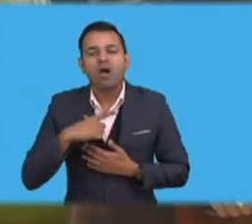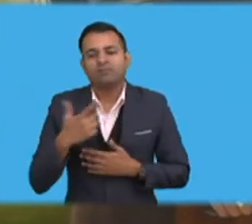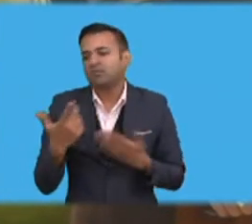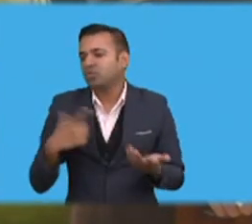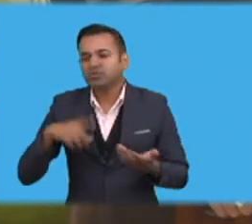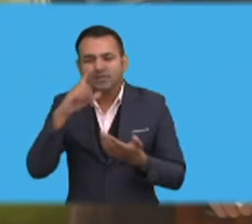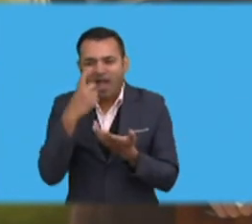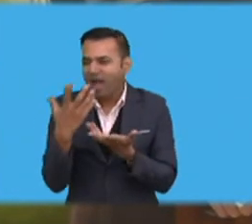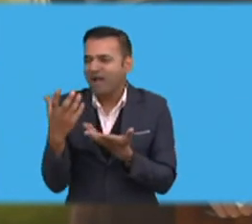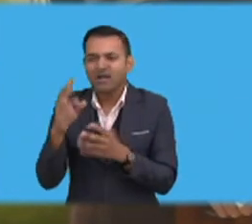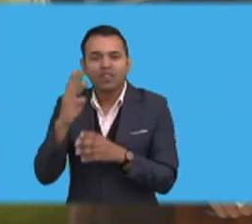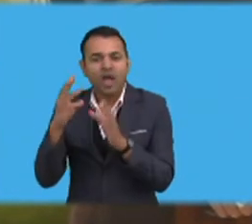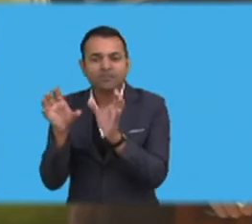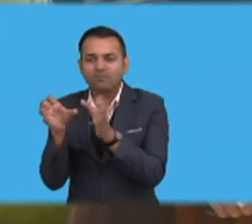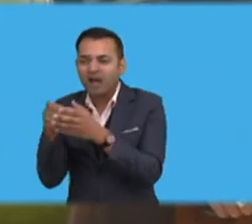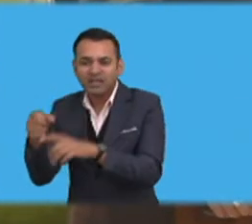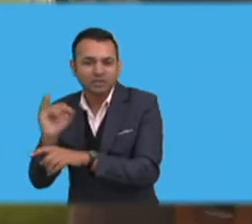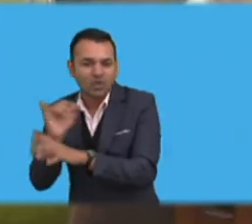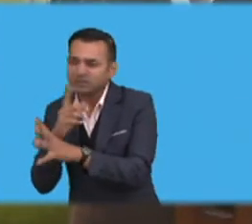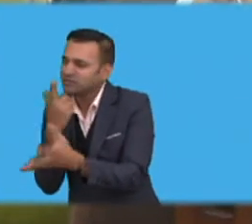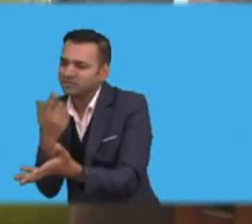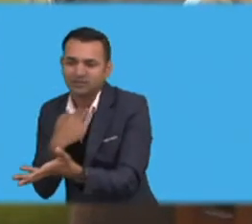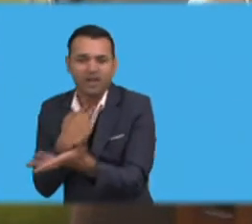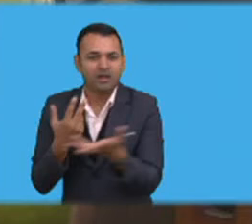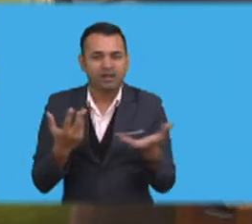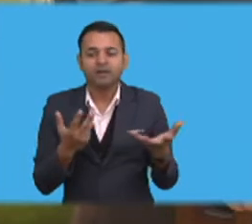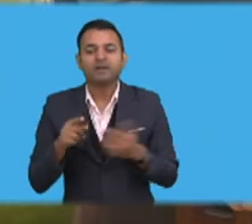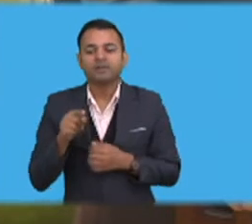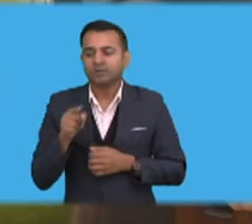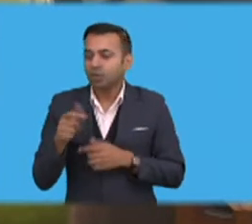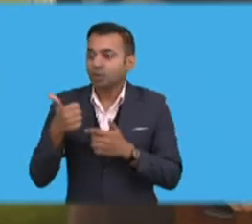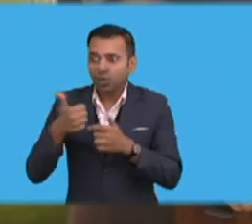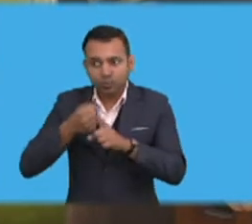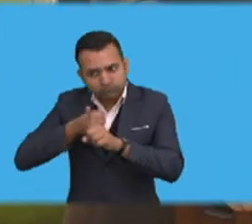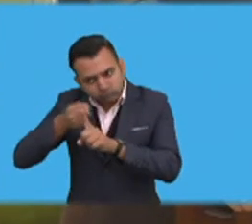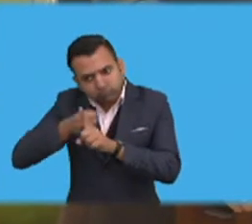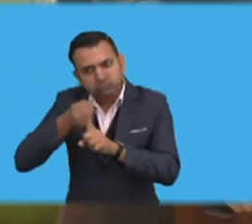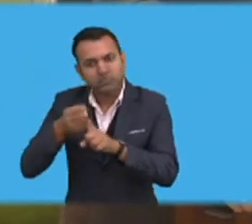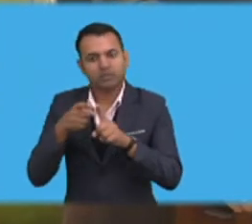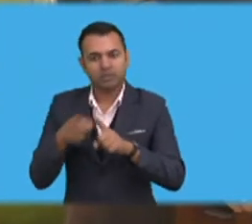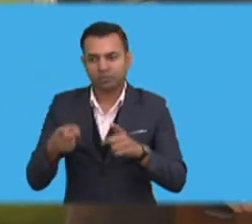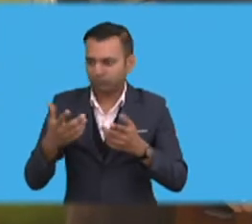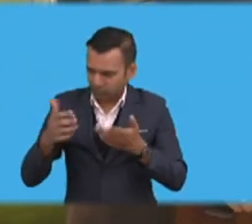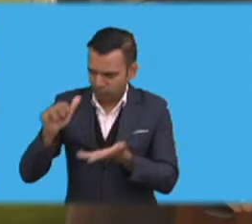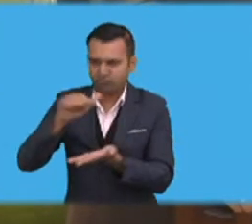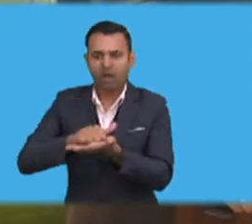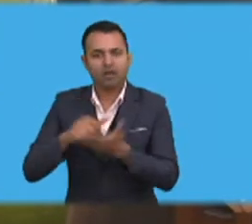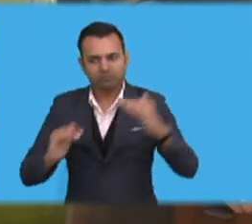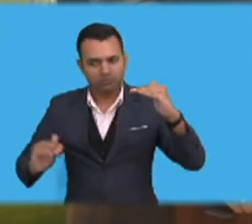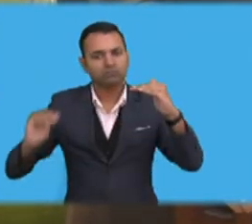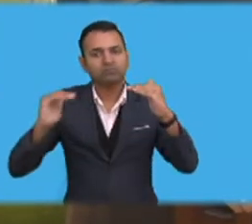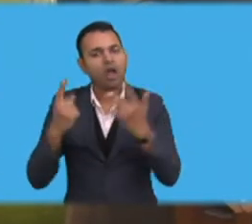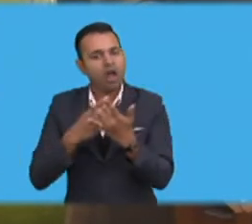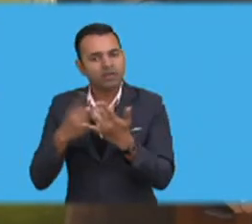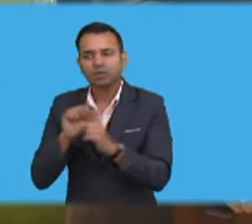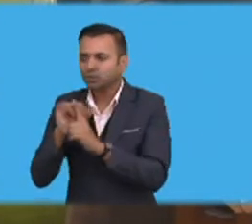Accident Compensation Act, Madam Speaker, 2017, emphasizes the extension of social rights in light of the right of everyone to social security,